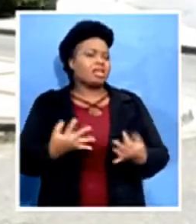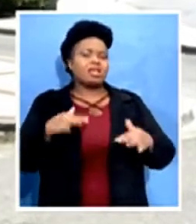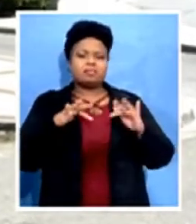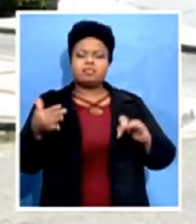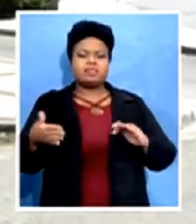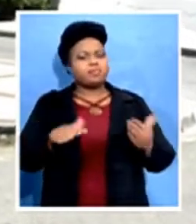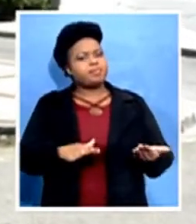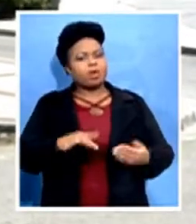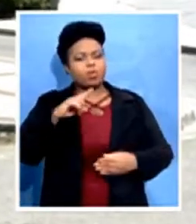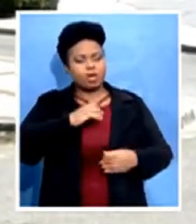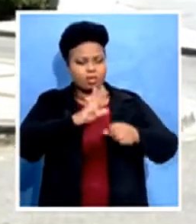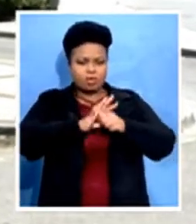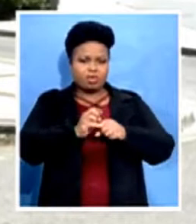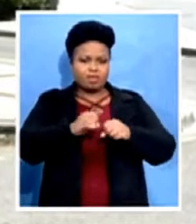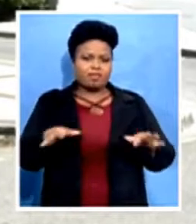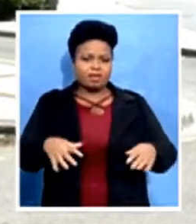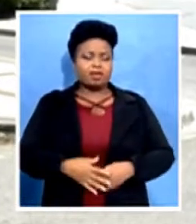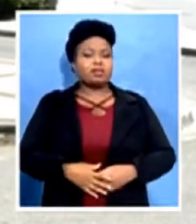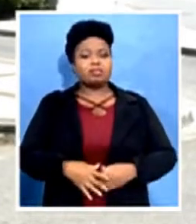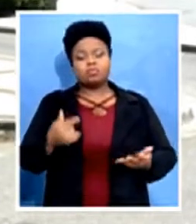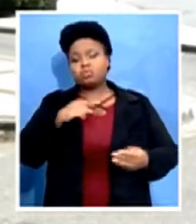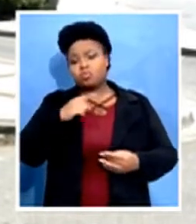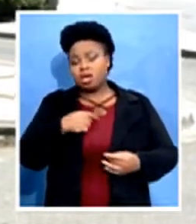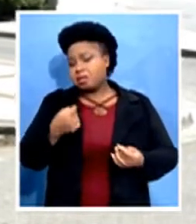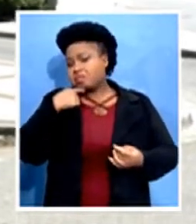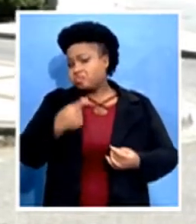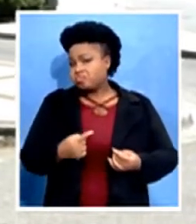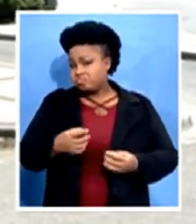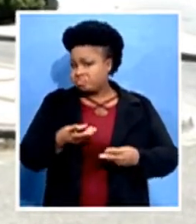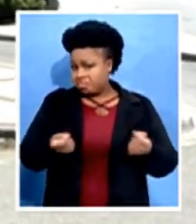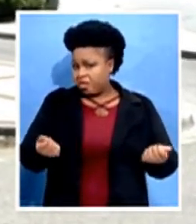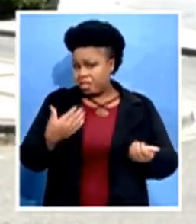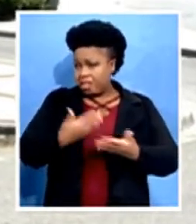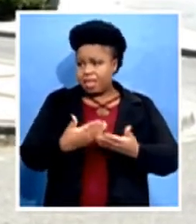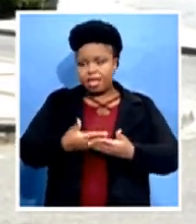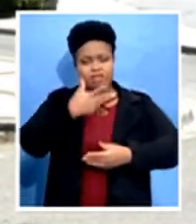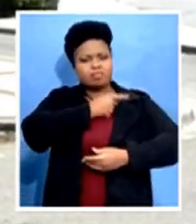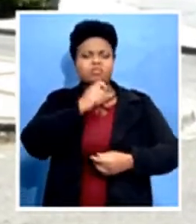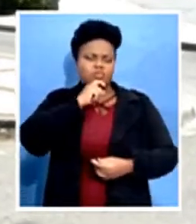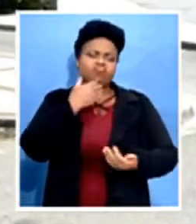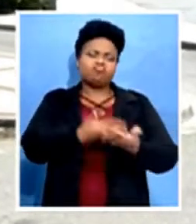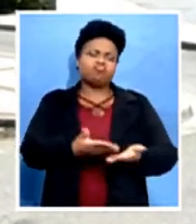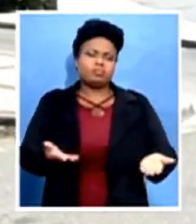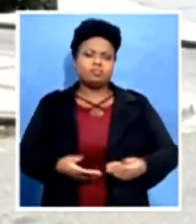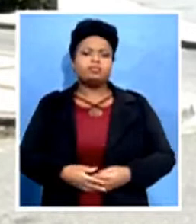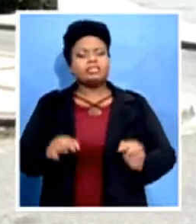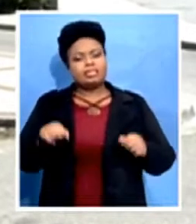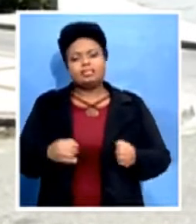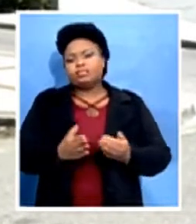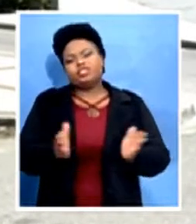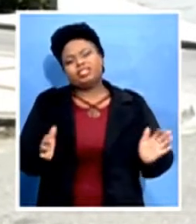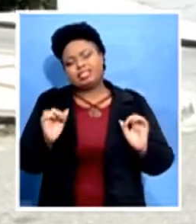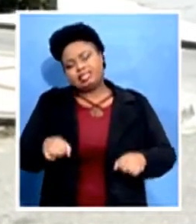and if there is a solution called the vaccine, then they are more than willing to actually use it. So generally, I would say, Desiree, people that we talked to, I think about